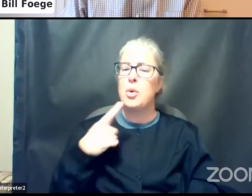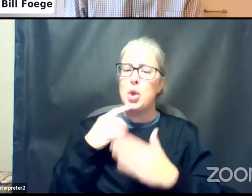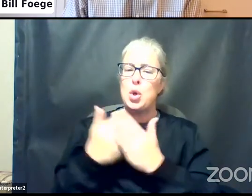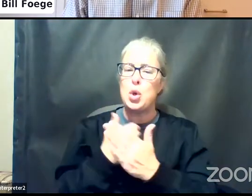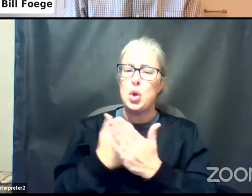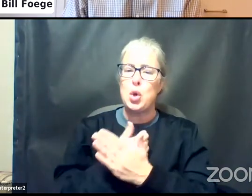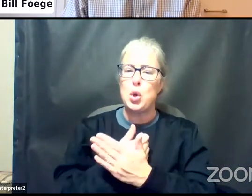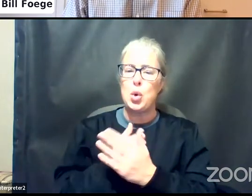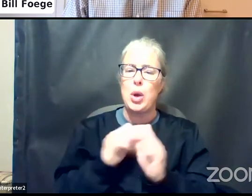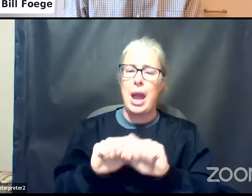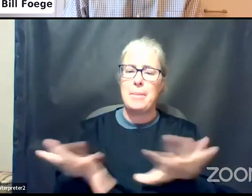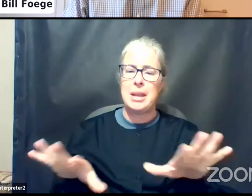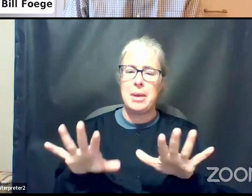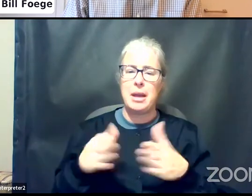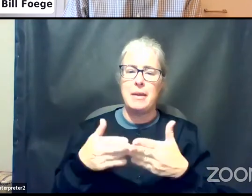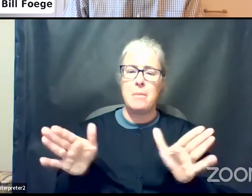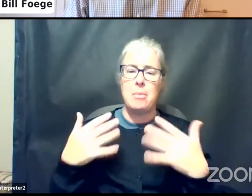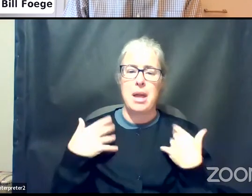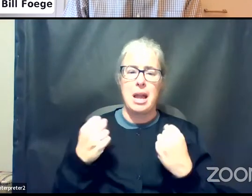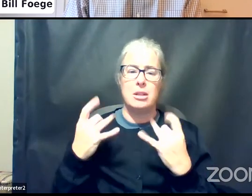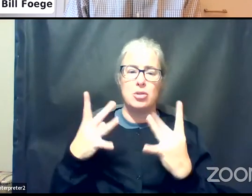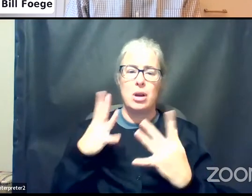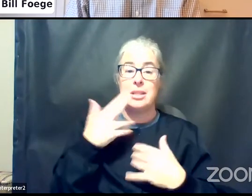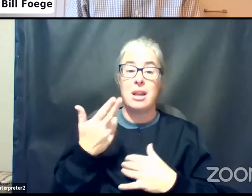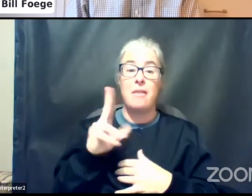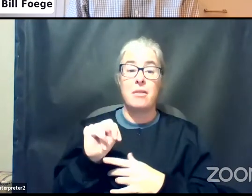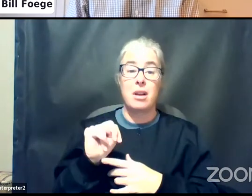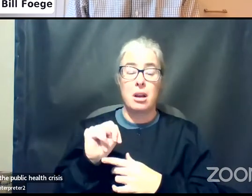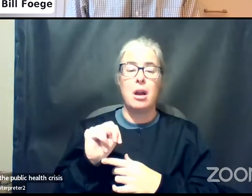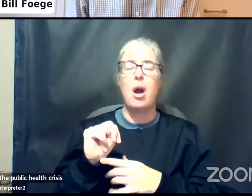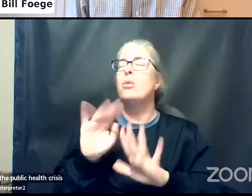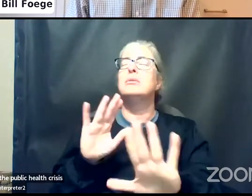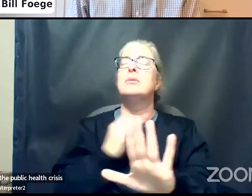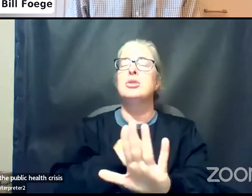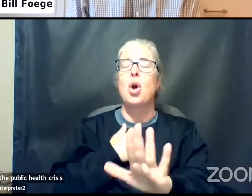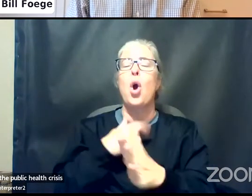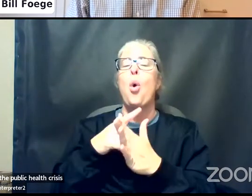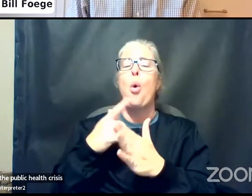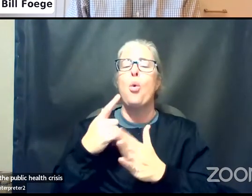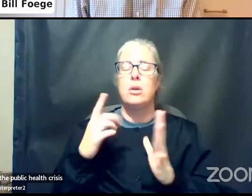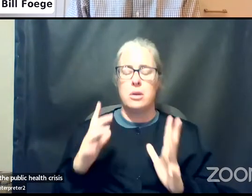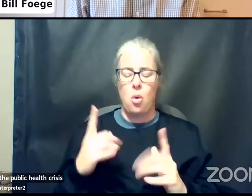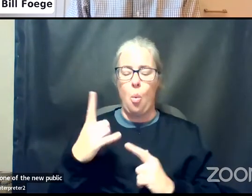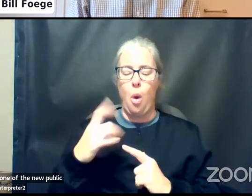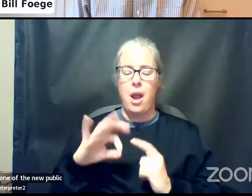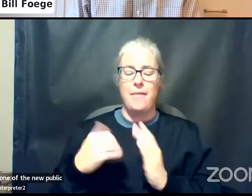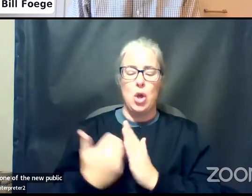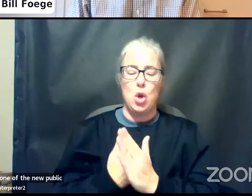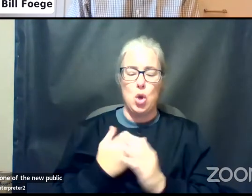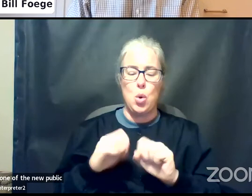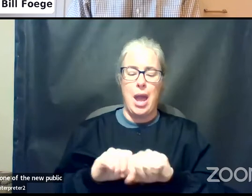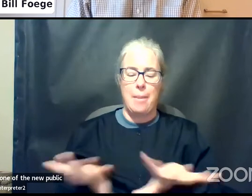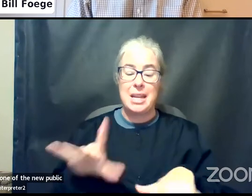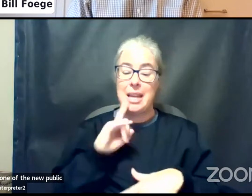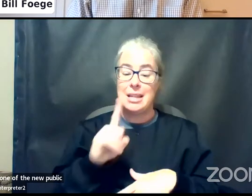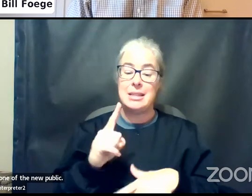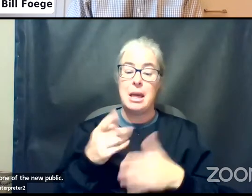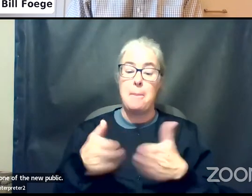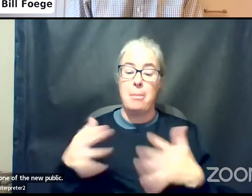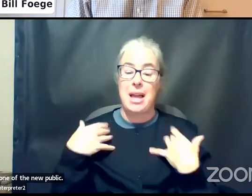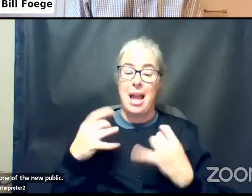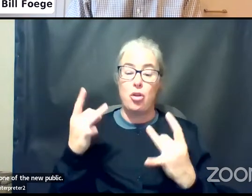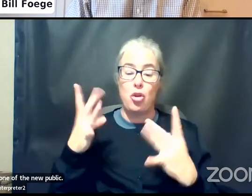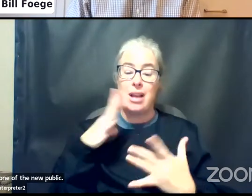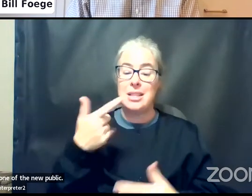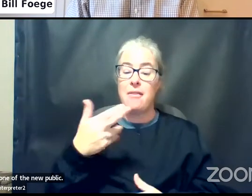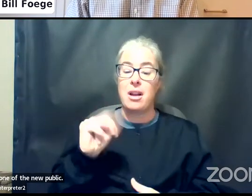epidemics in the Public Health crisis of gun violence or what sorry one of the new public one of the new epidemics is the Public Health crisis